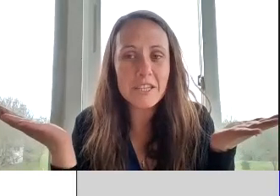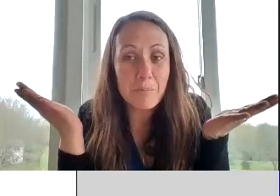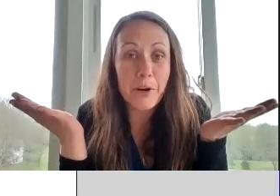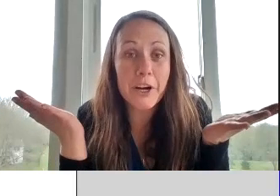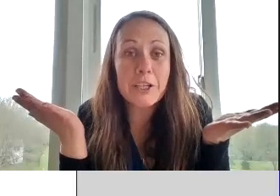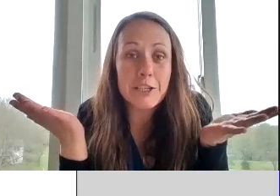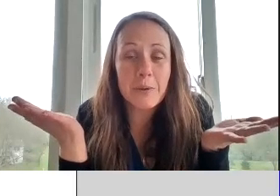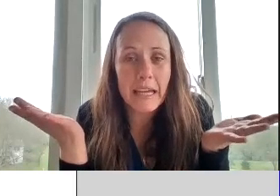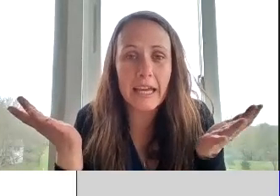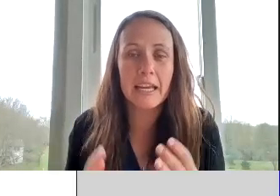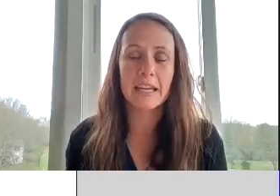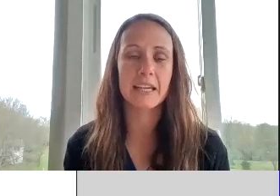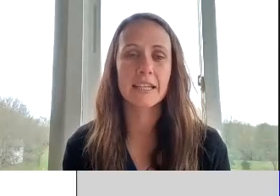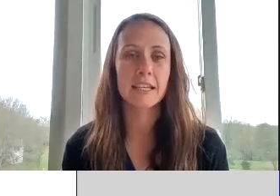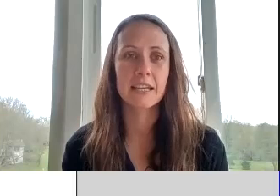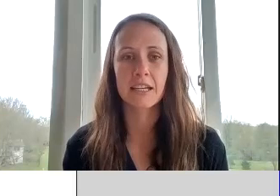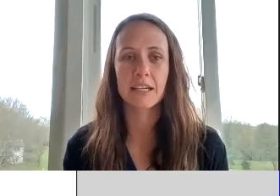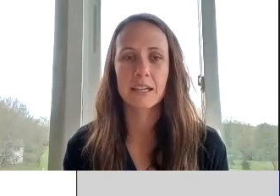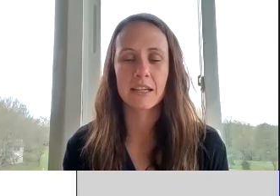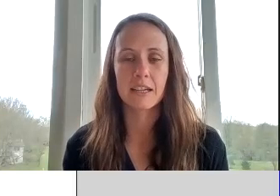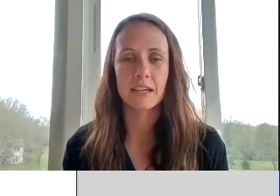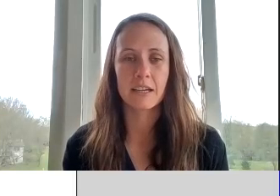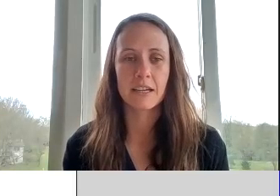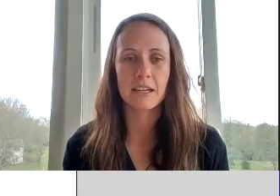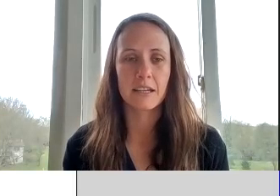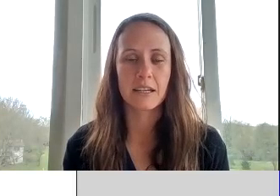What is the bird doing?